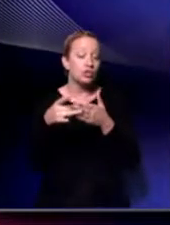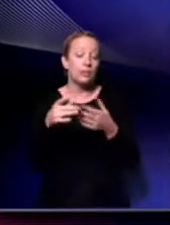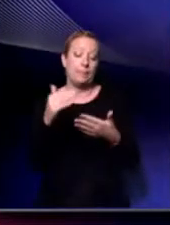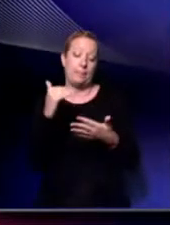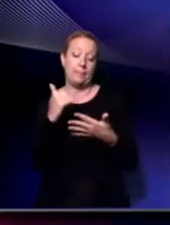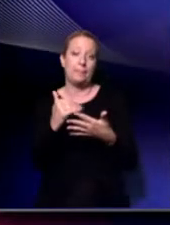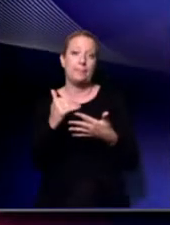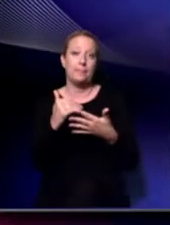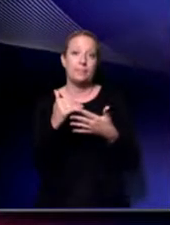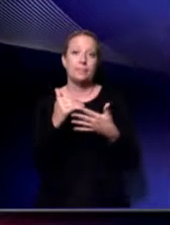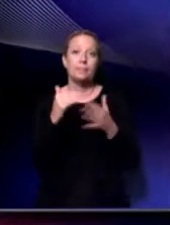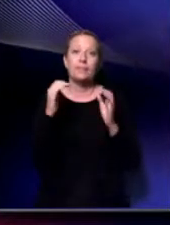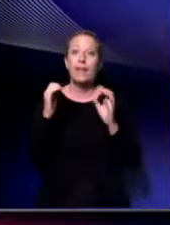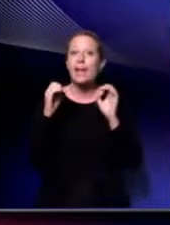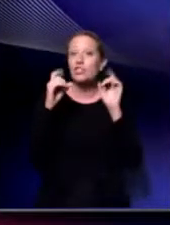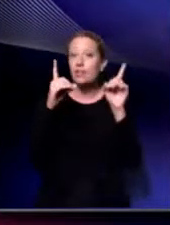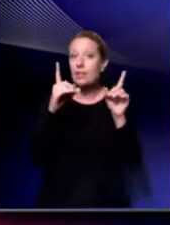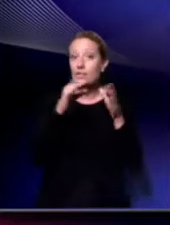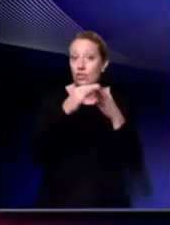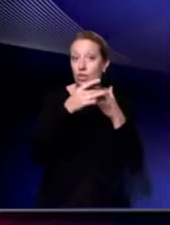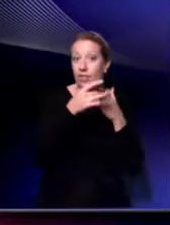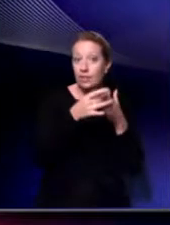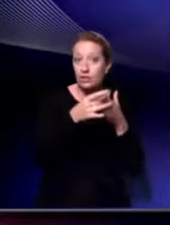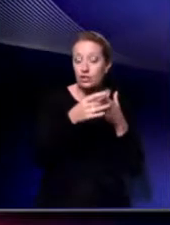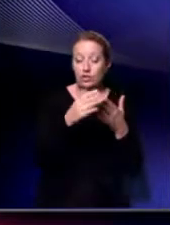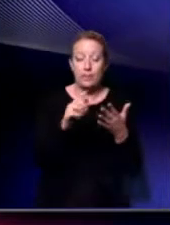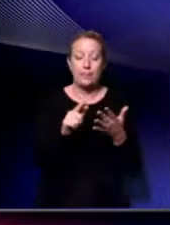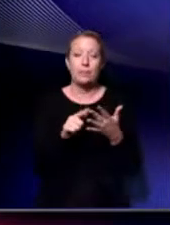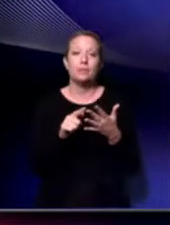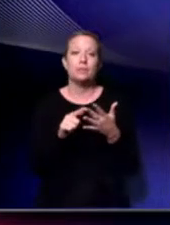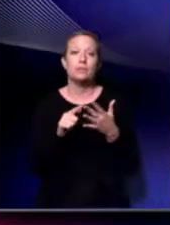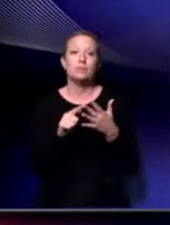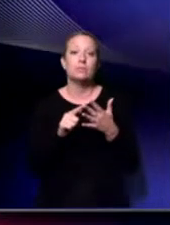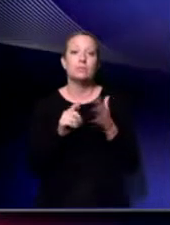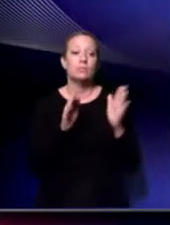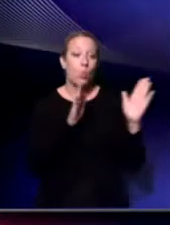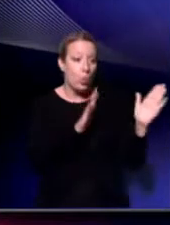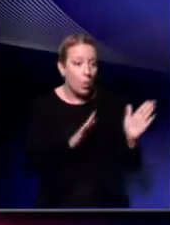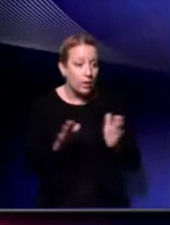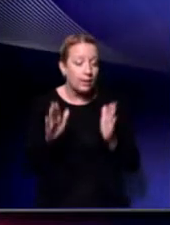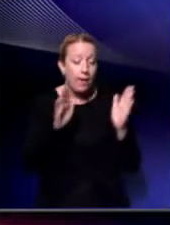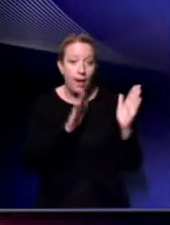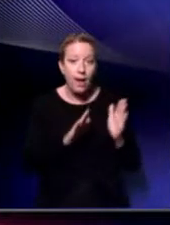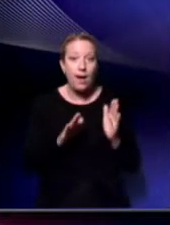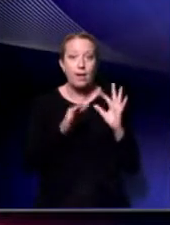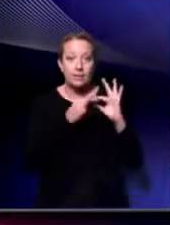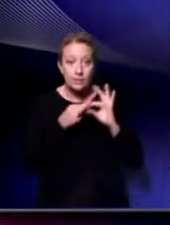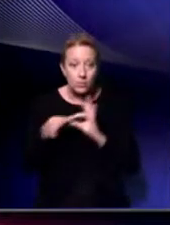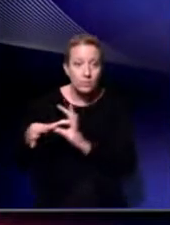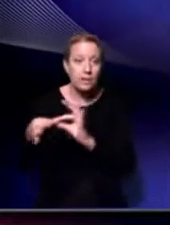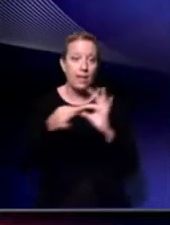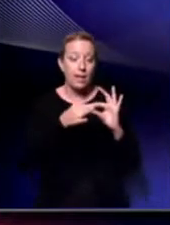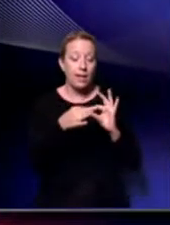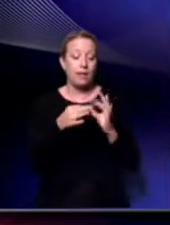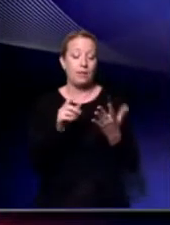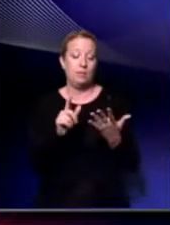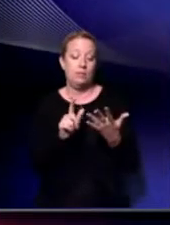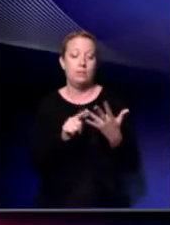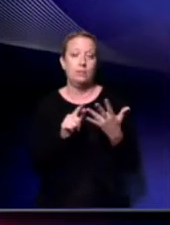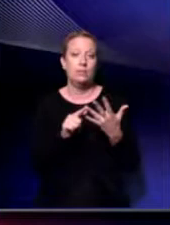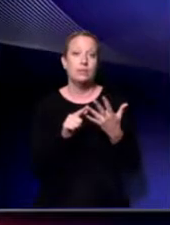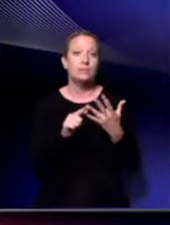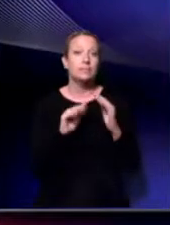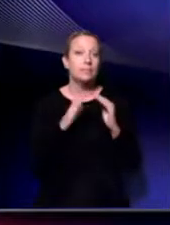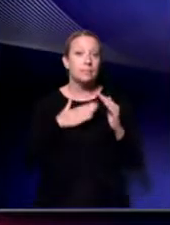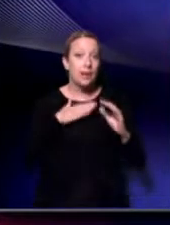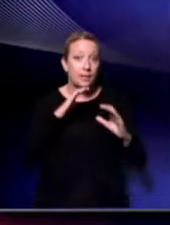was educational leadership. The third was organizing and planning. The fourth was